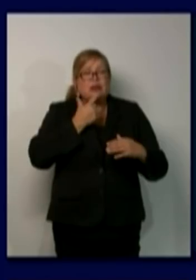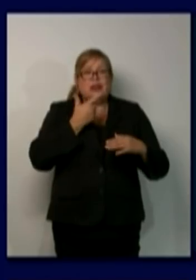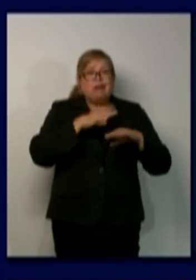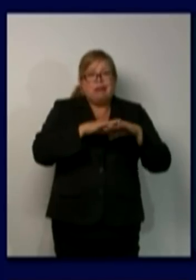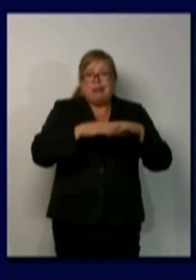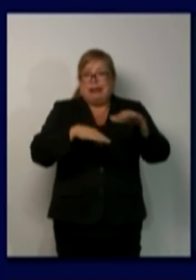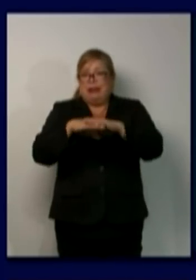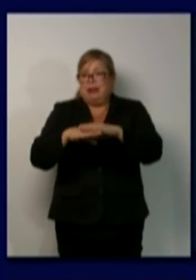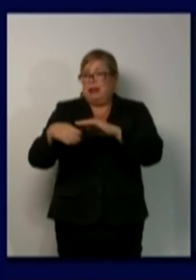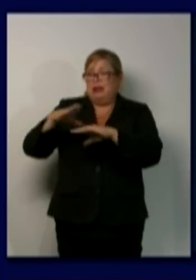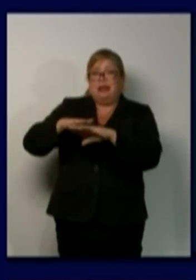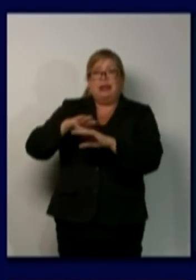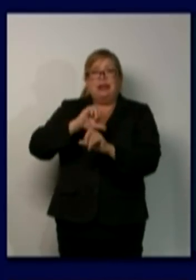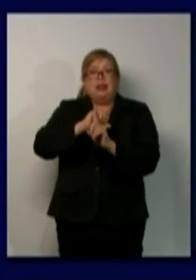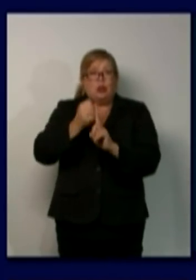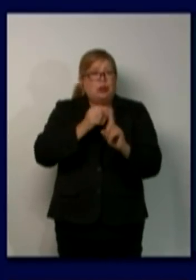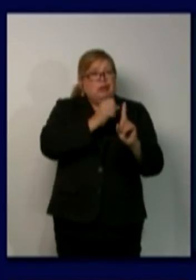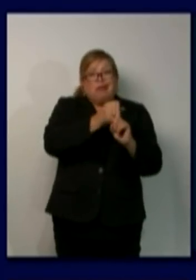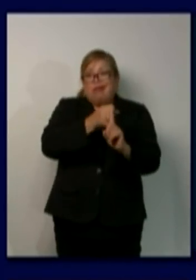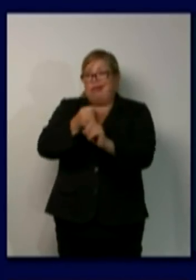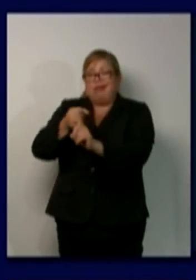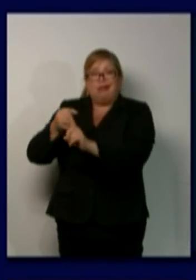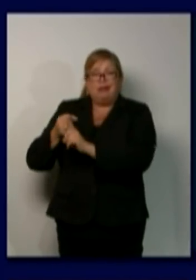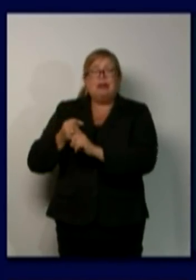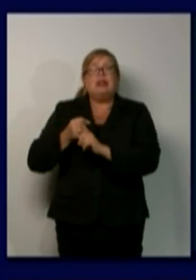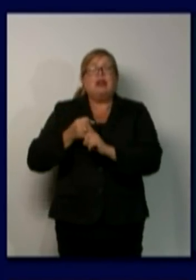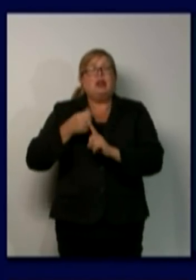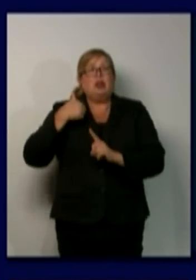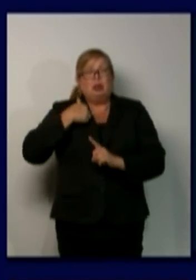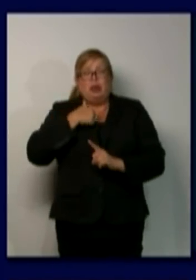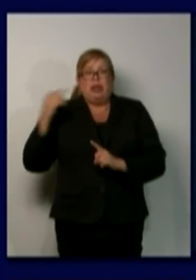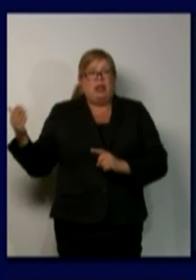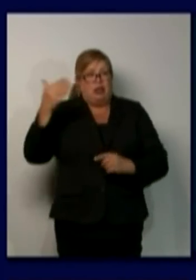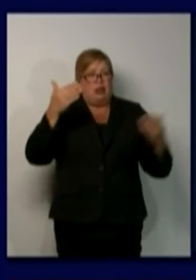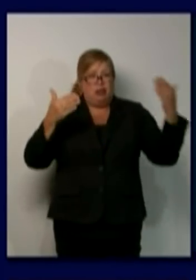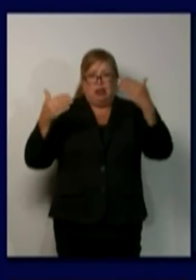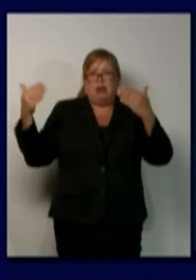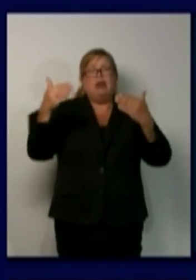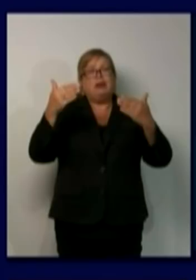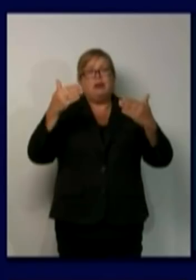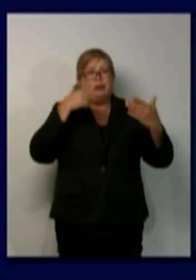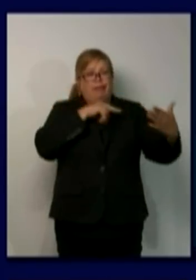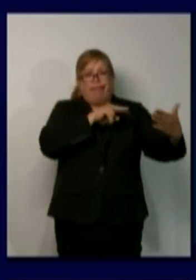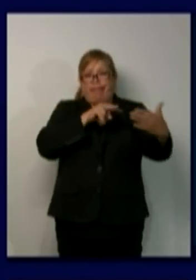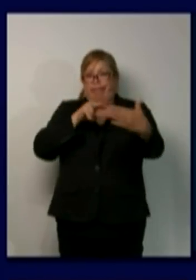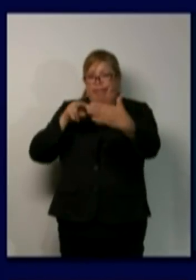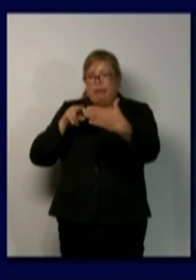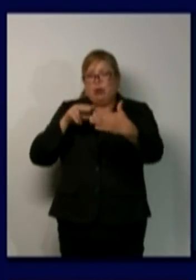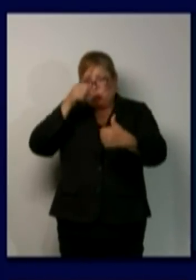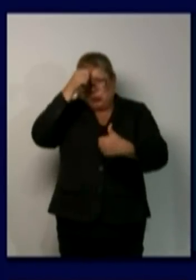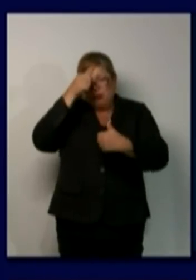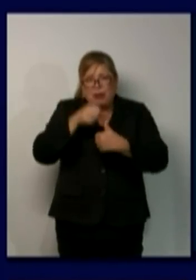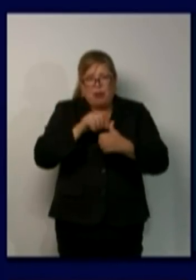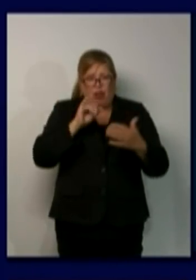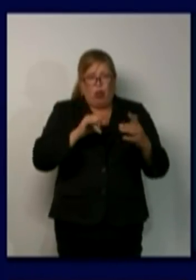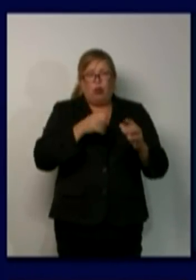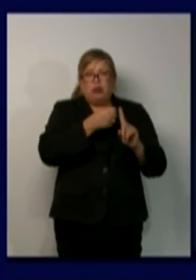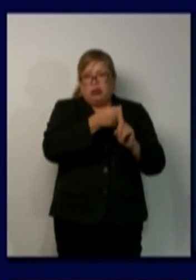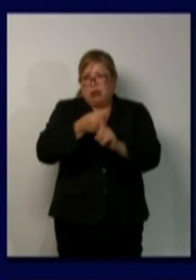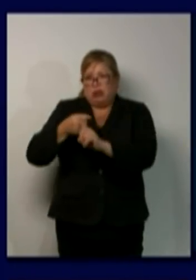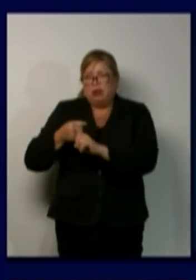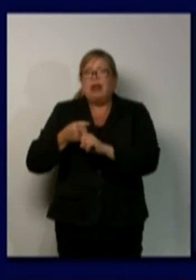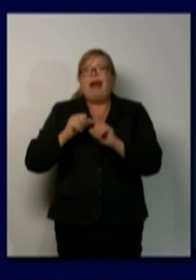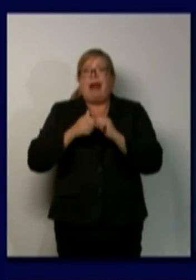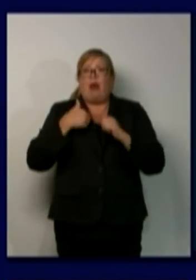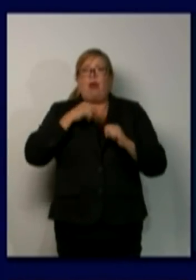factors are front and center in terms of our consciousness and in terms of our mindset as we move forward to